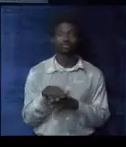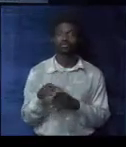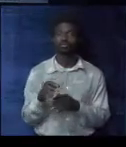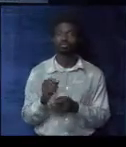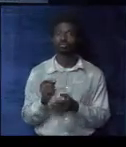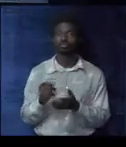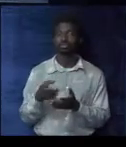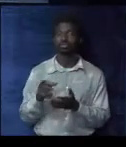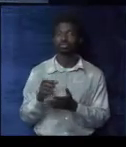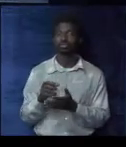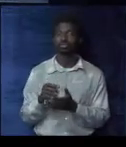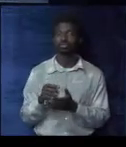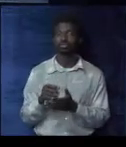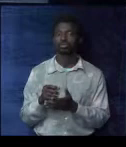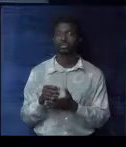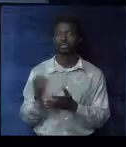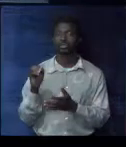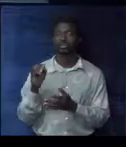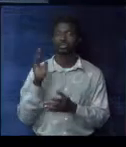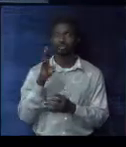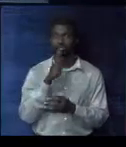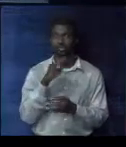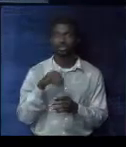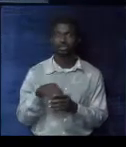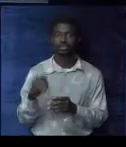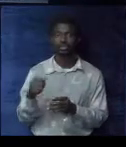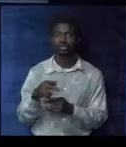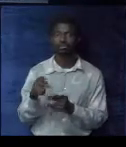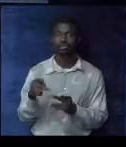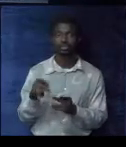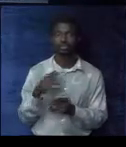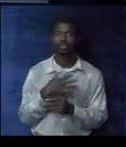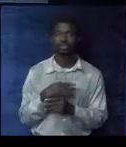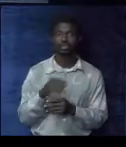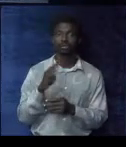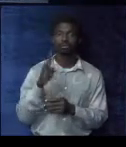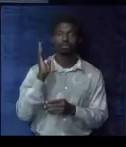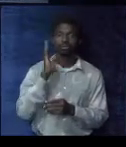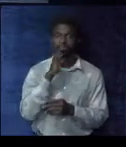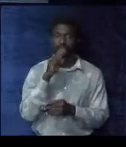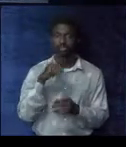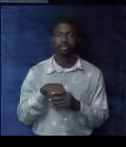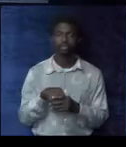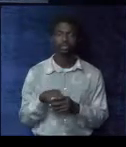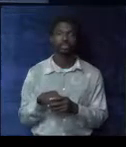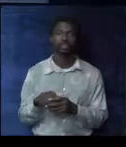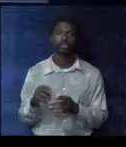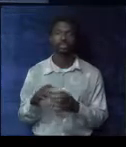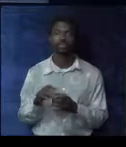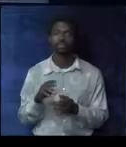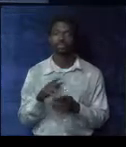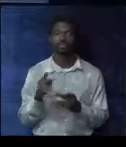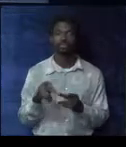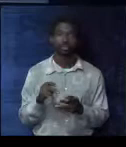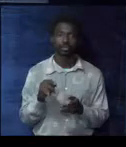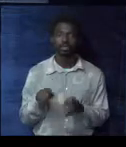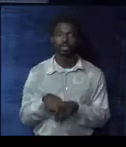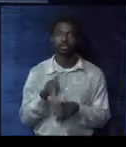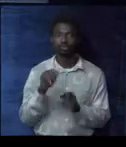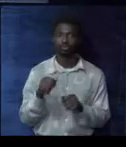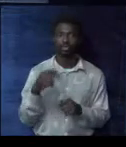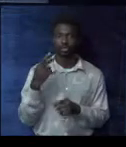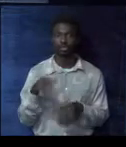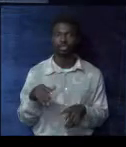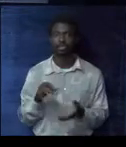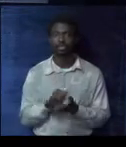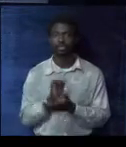write hundred ones, just write hundreds. And then 0 will be in the tens place, and then 4 will be in the unit place,